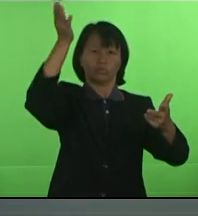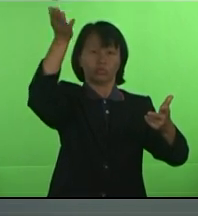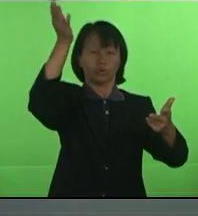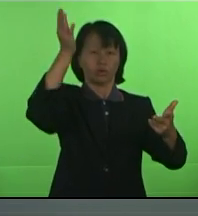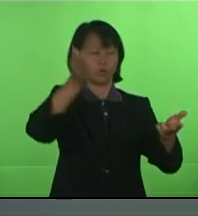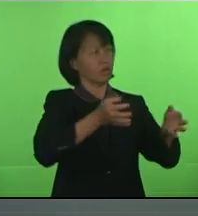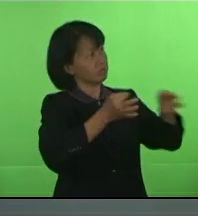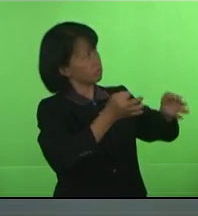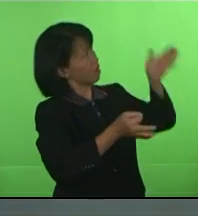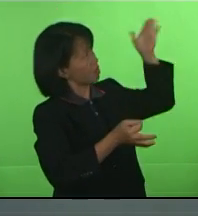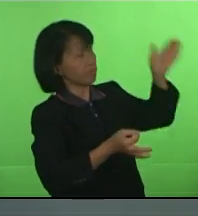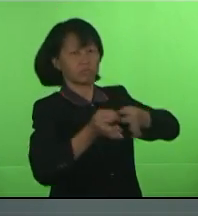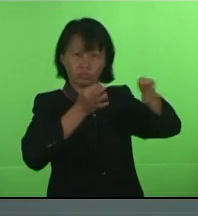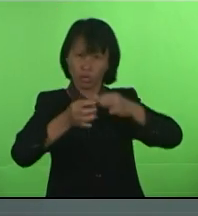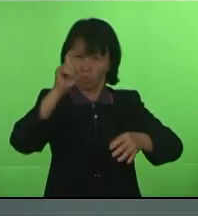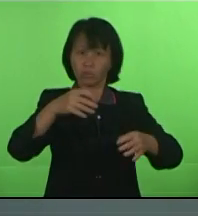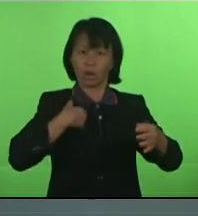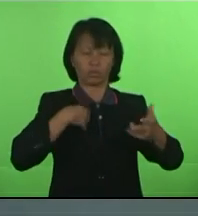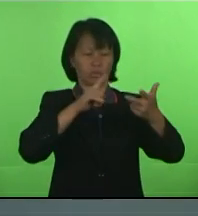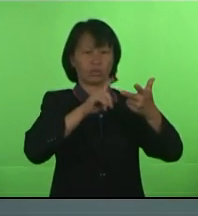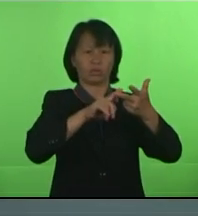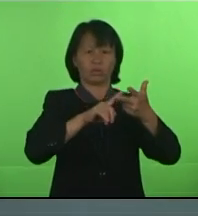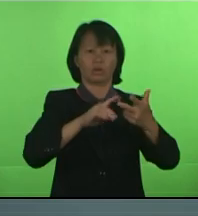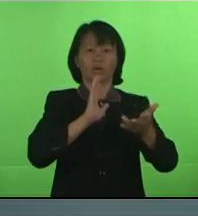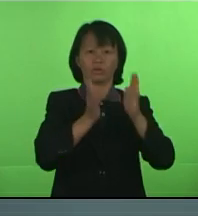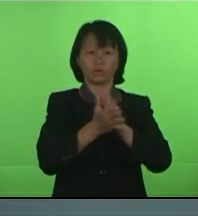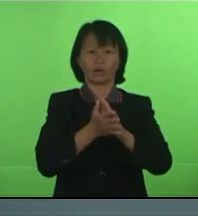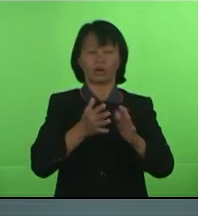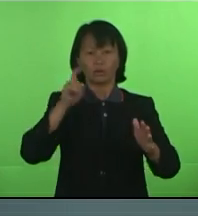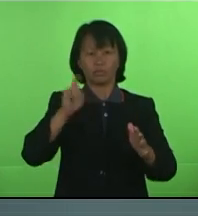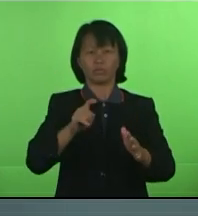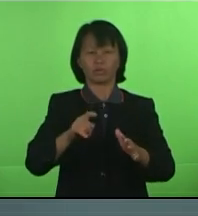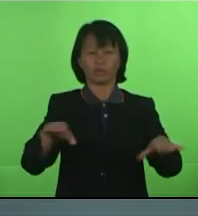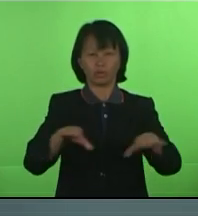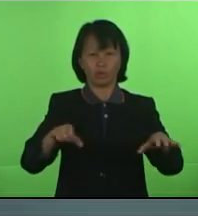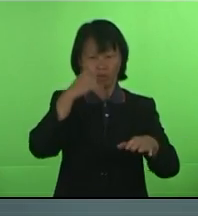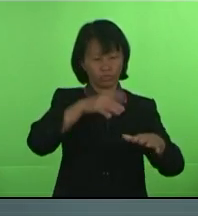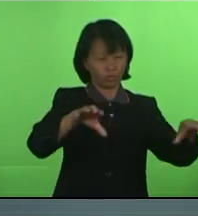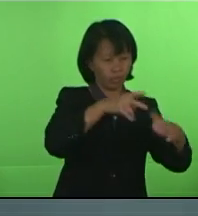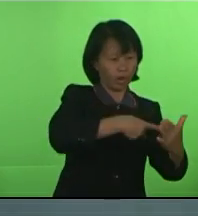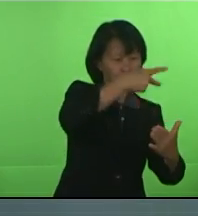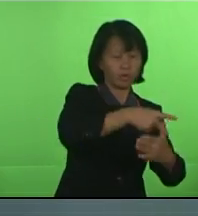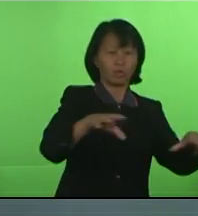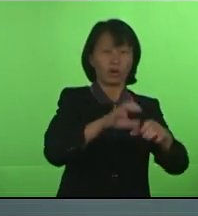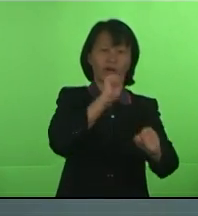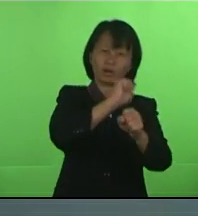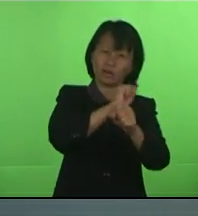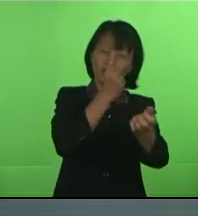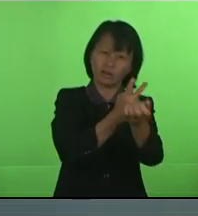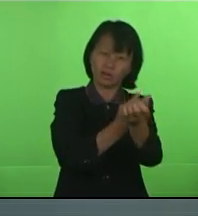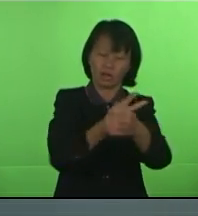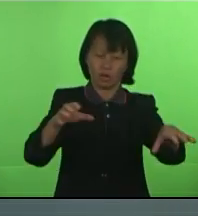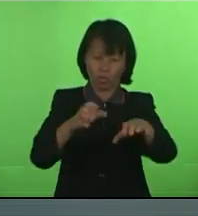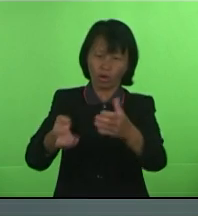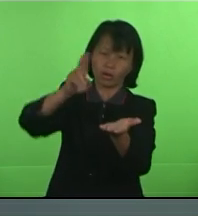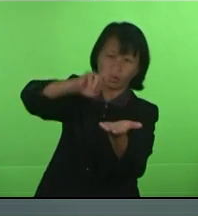Next is assessment method. What skills you need to be able to do your project, to do your assignment, to do your report,